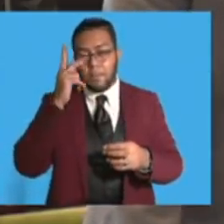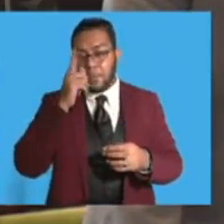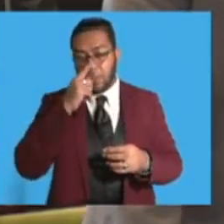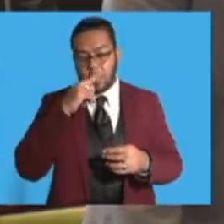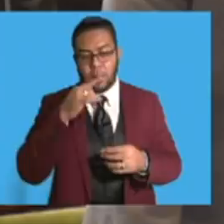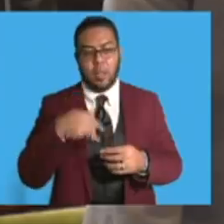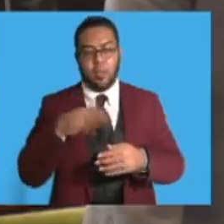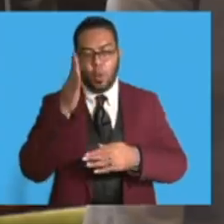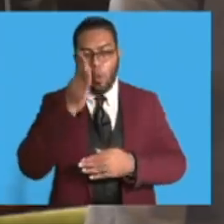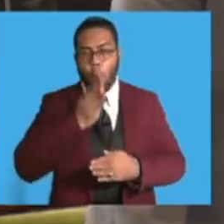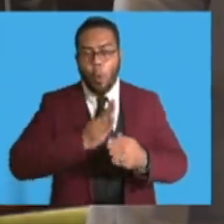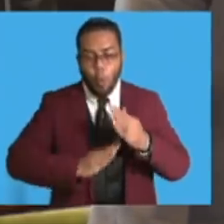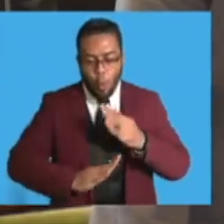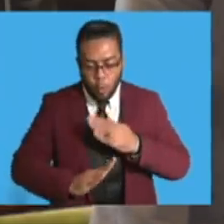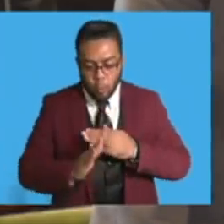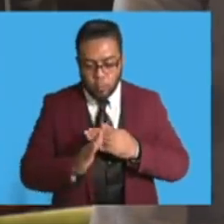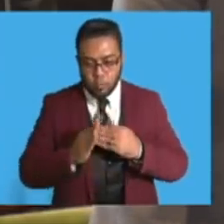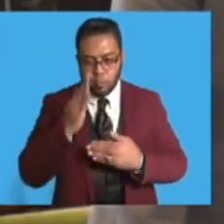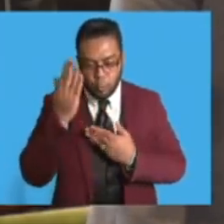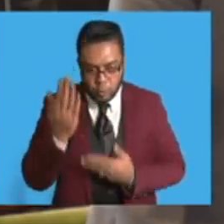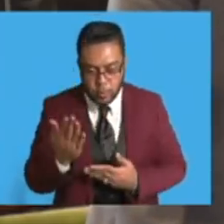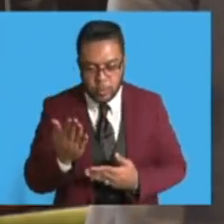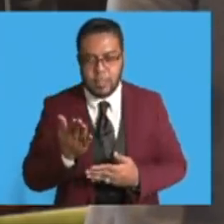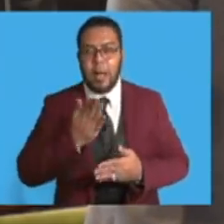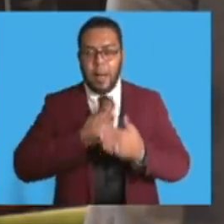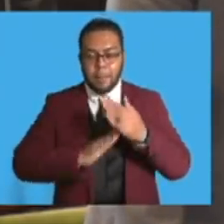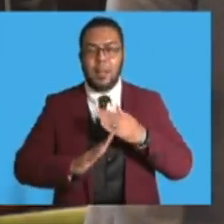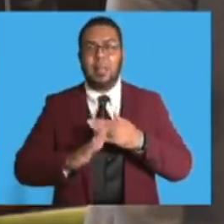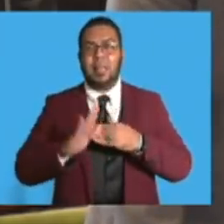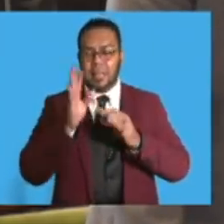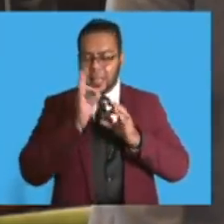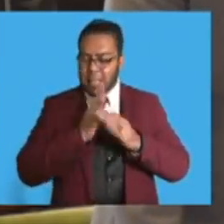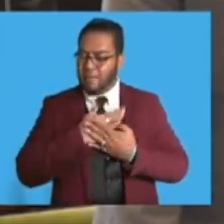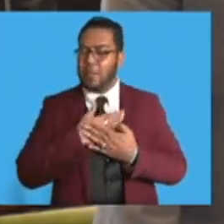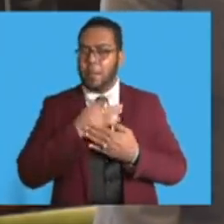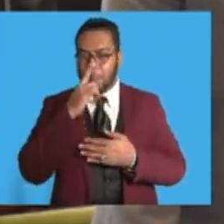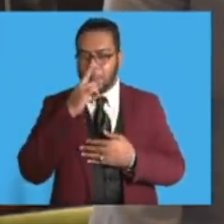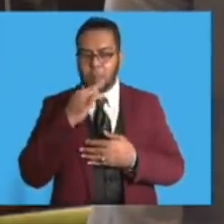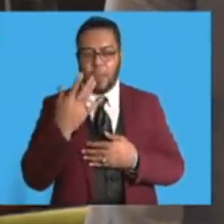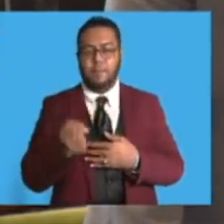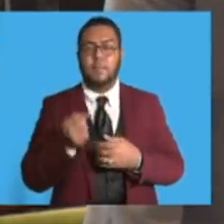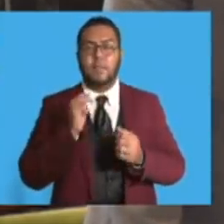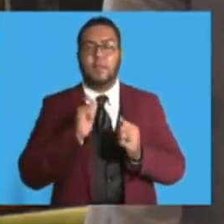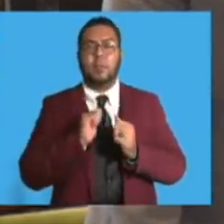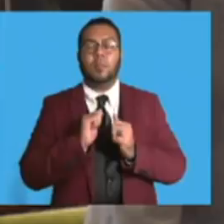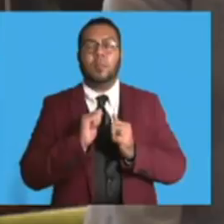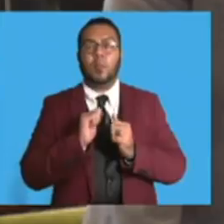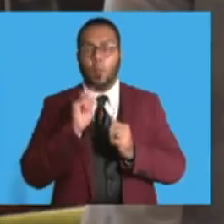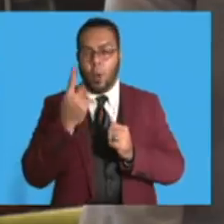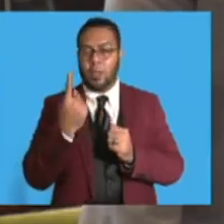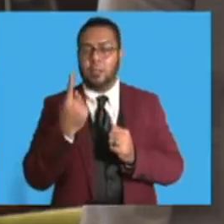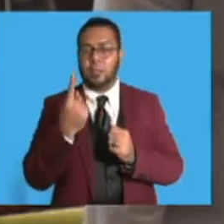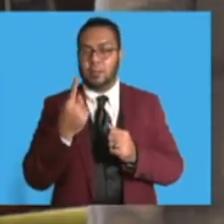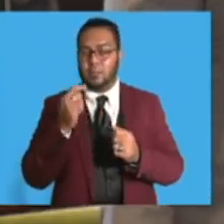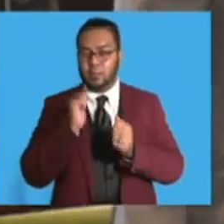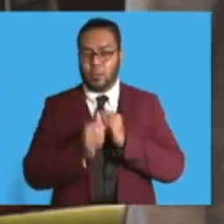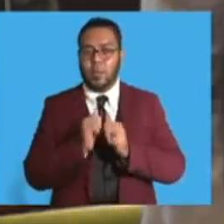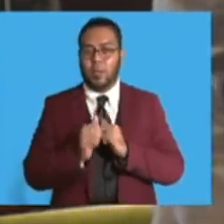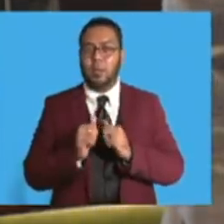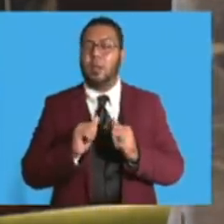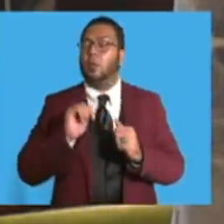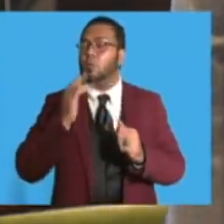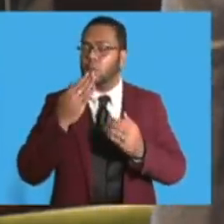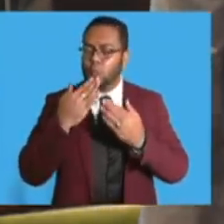humble, decent, and loving people. I have only one sibling, and I wish to thank him and his wife and the children for being